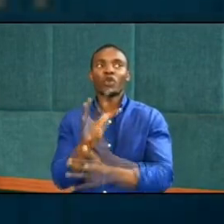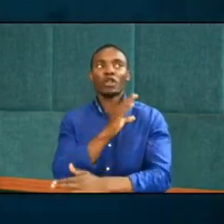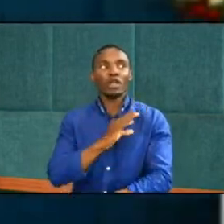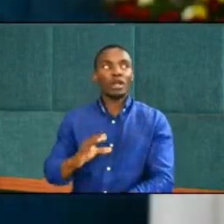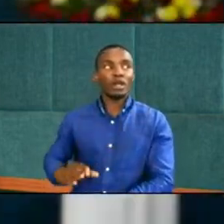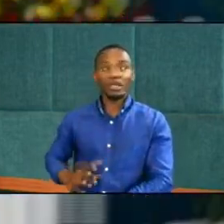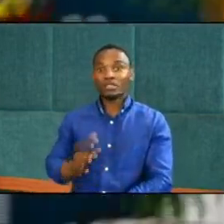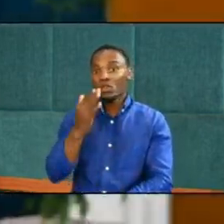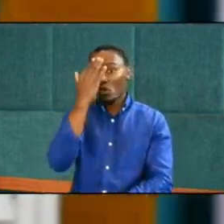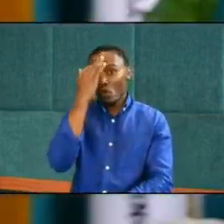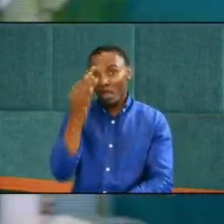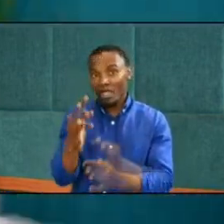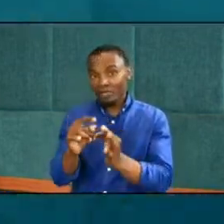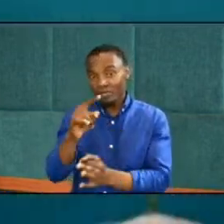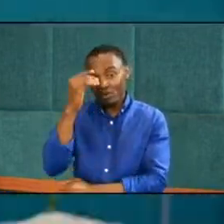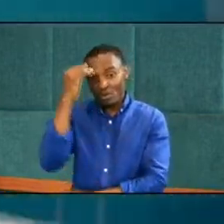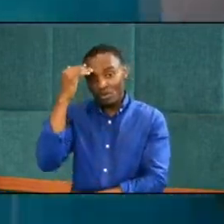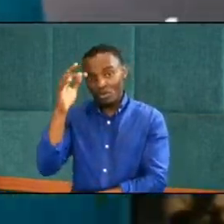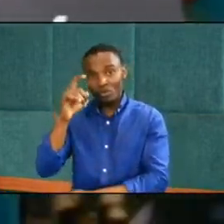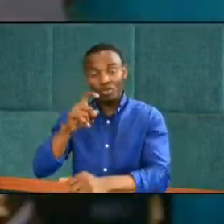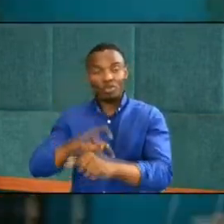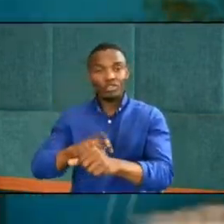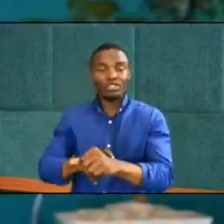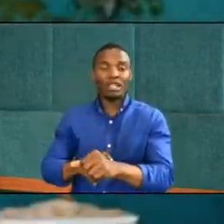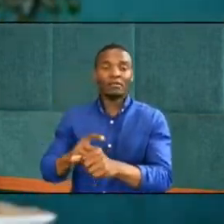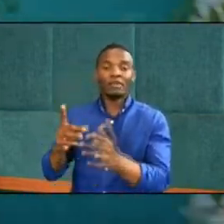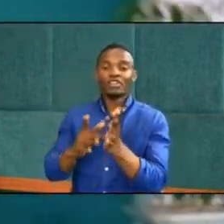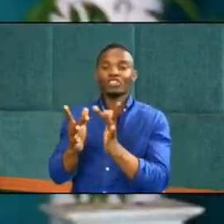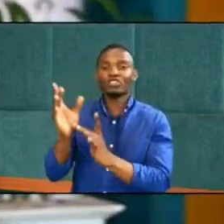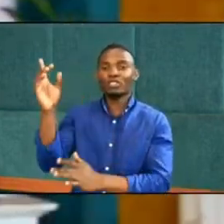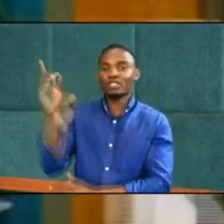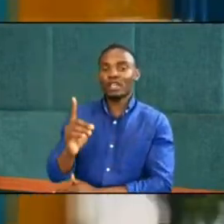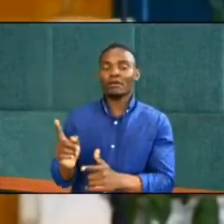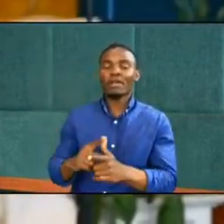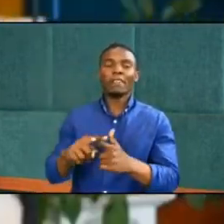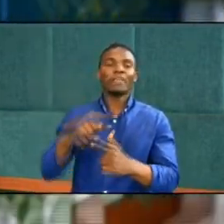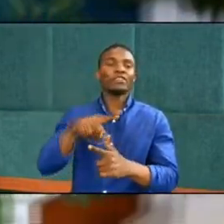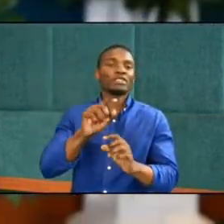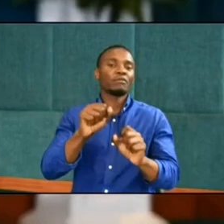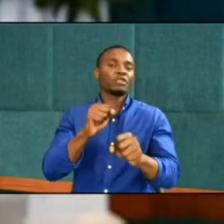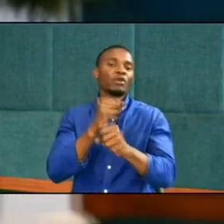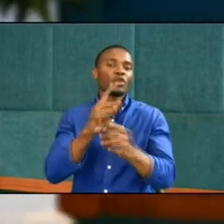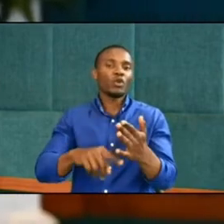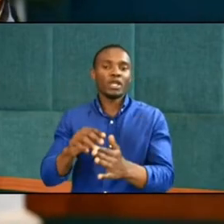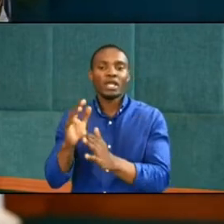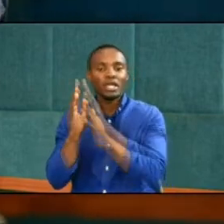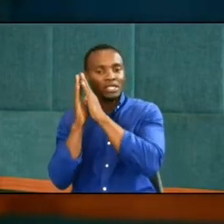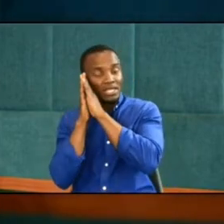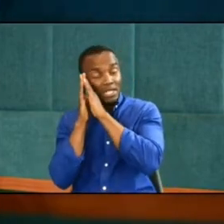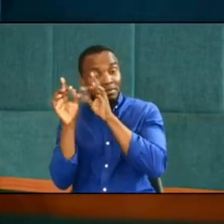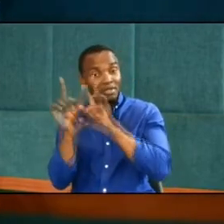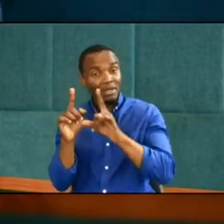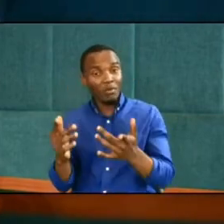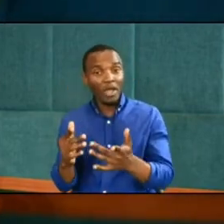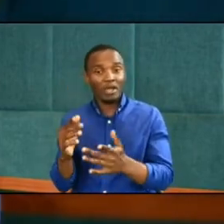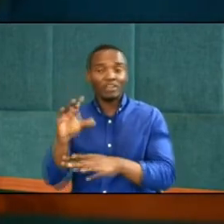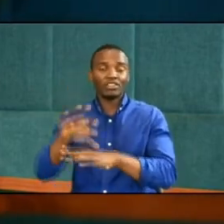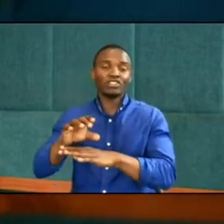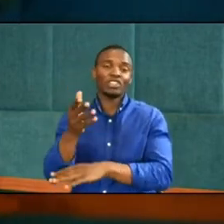because if you don't know what time it's coming, you can find yourself falling asleep, can even in the church. Live from